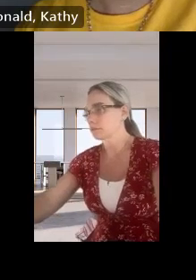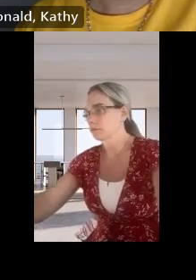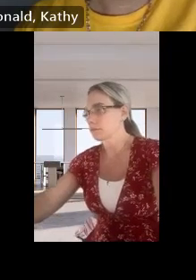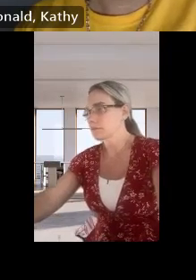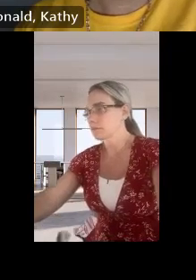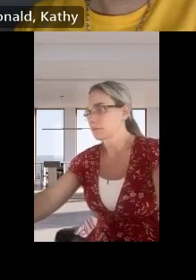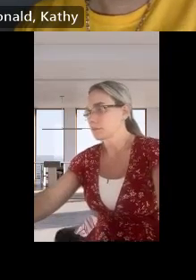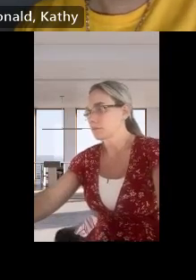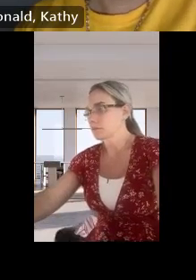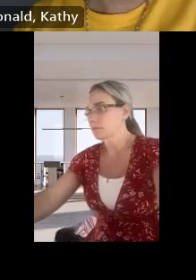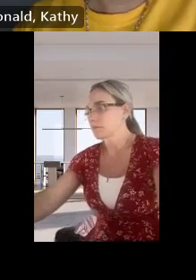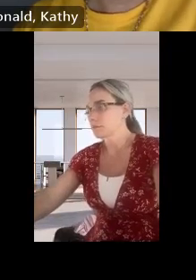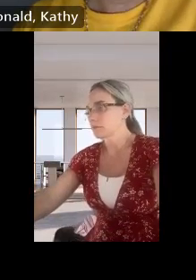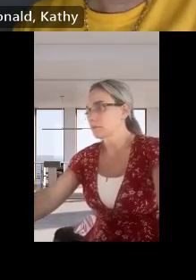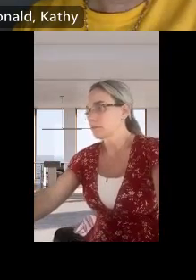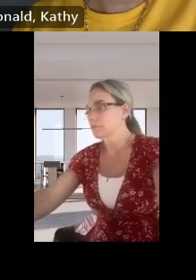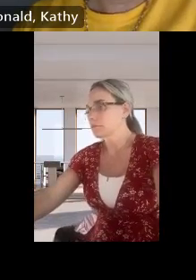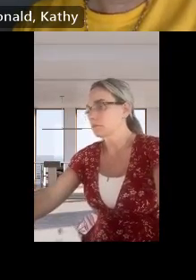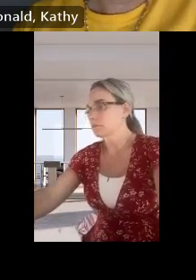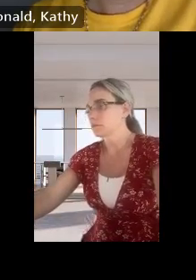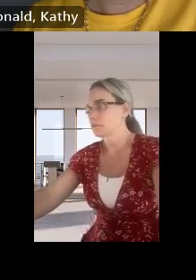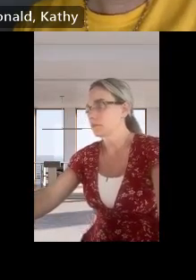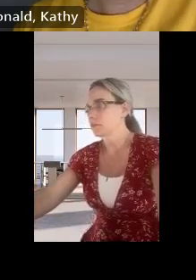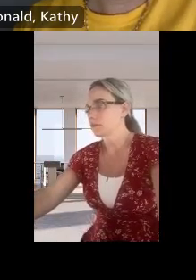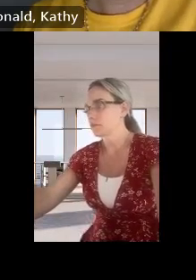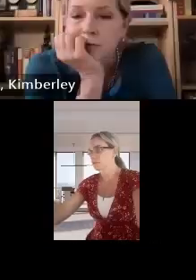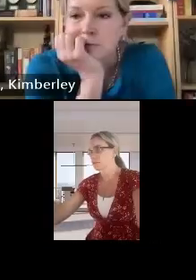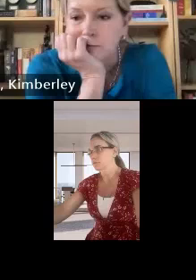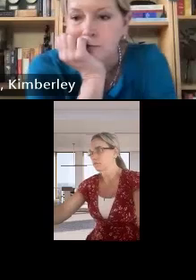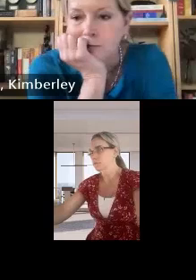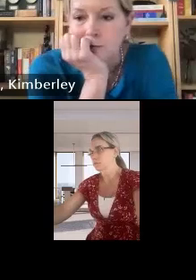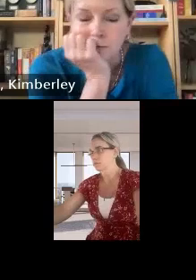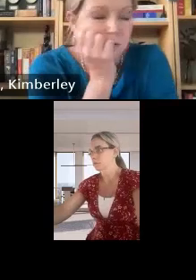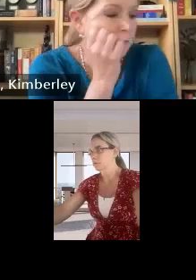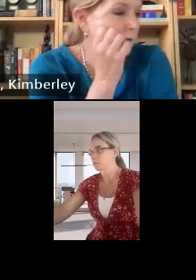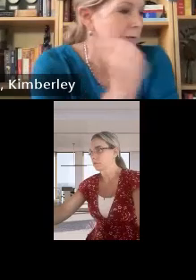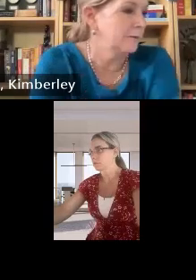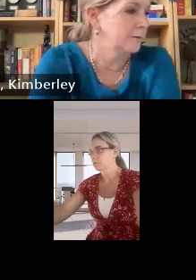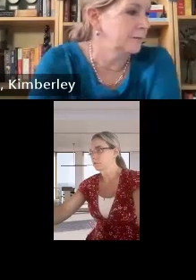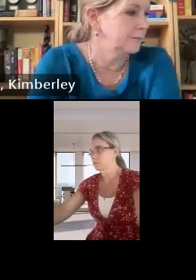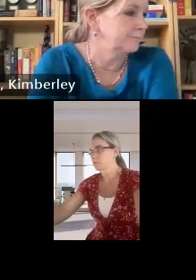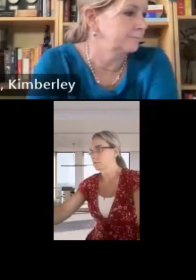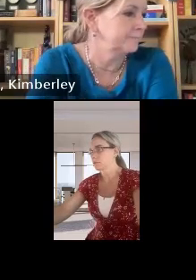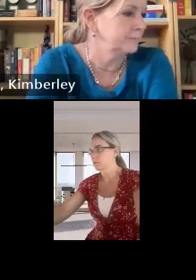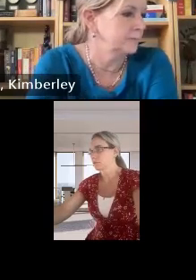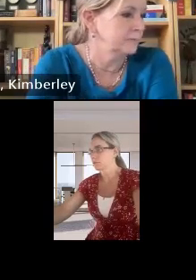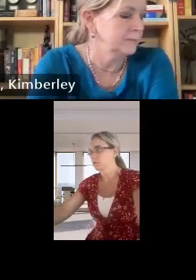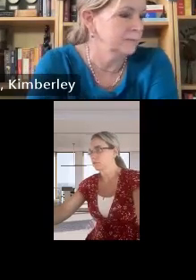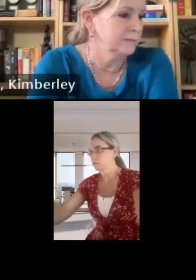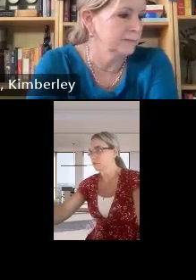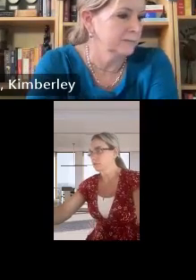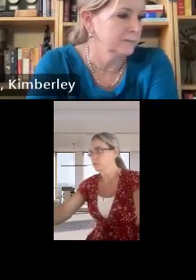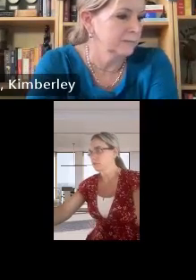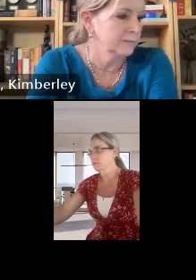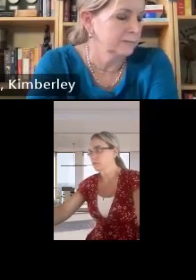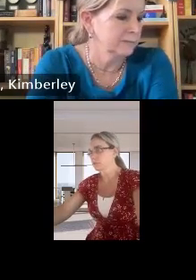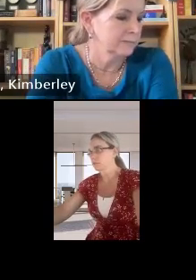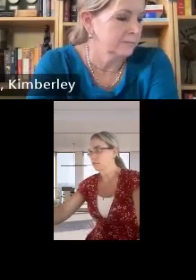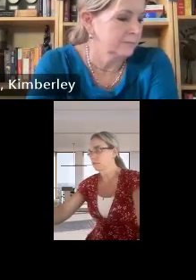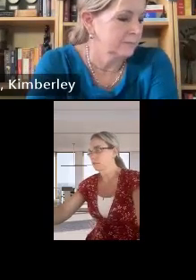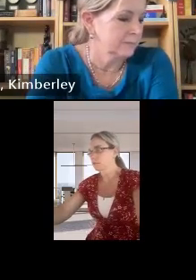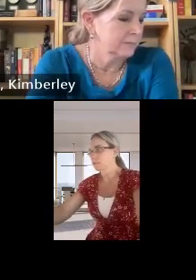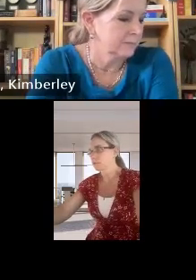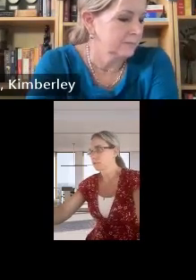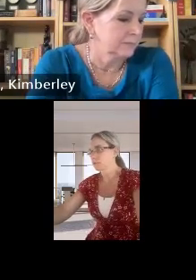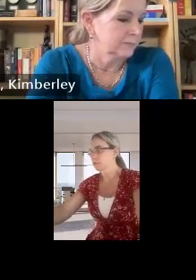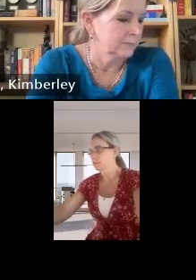like we're saying additional, take it out of some other place. We're going to just say, yes, funding's there and it's just passed through. And so we're